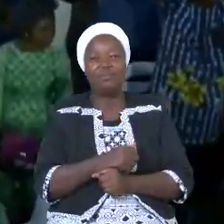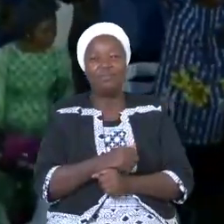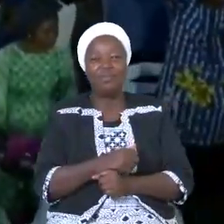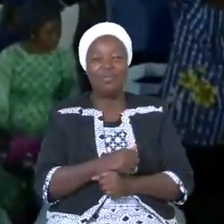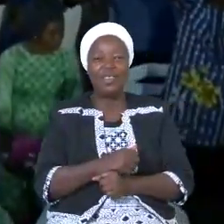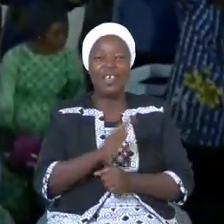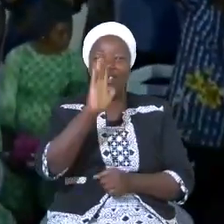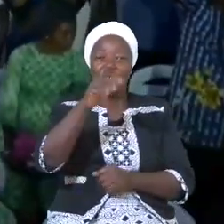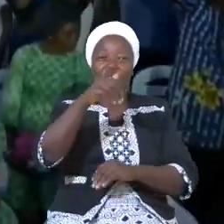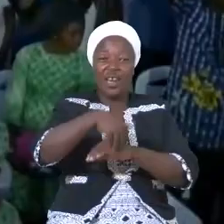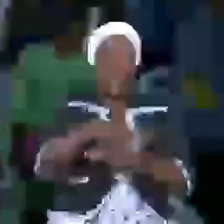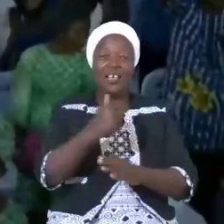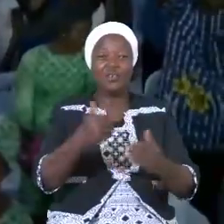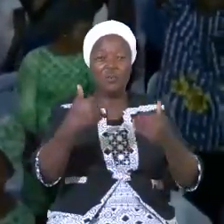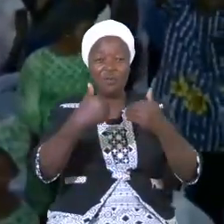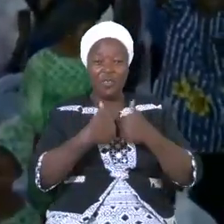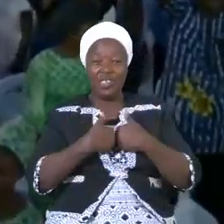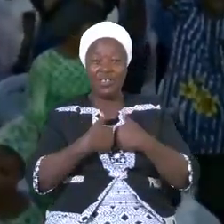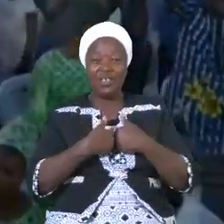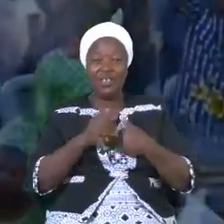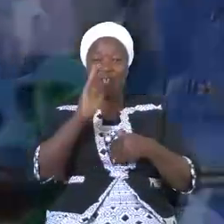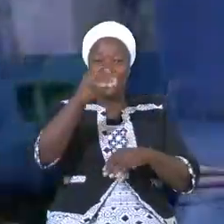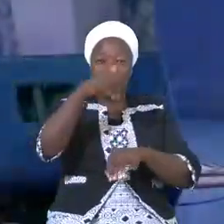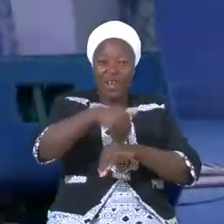your night of actualization